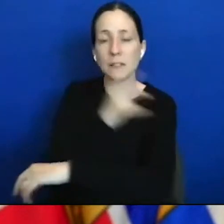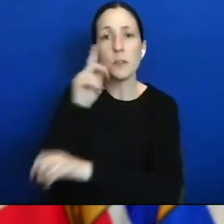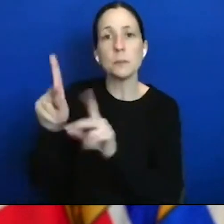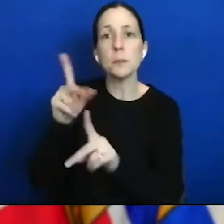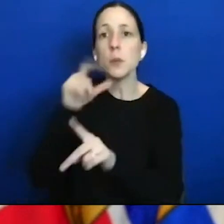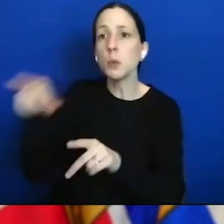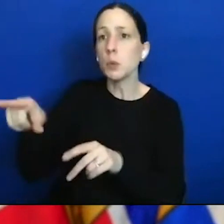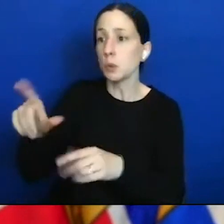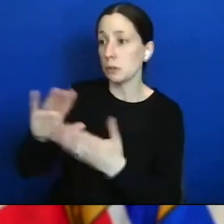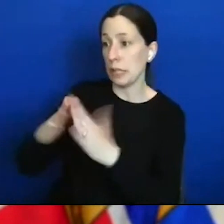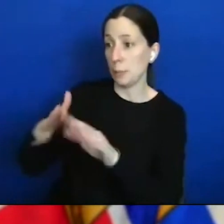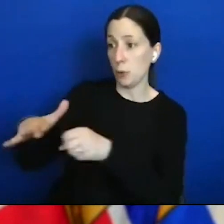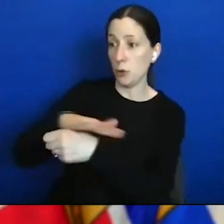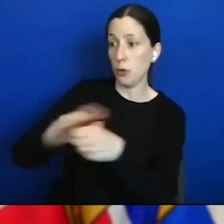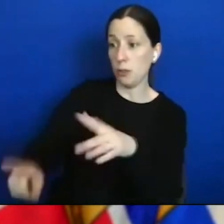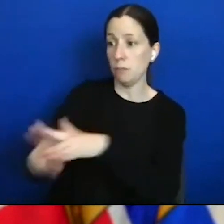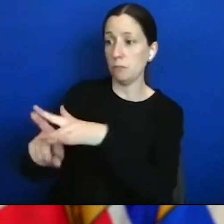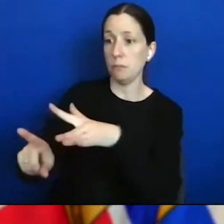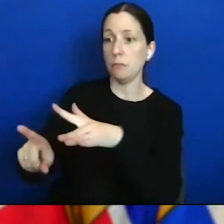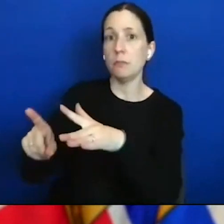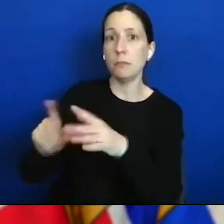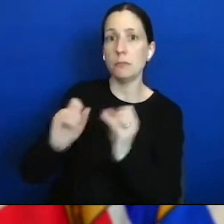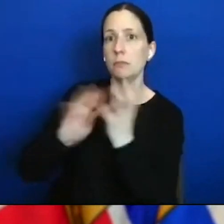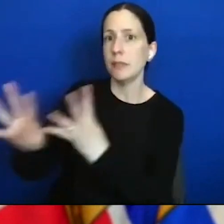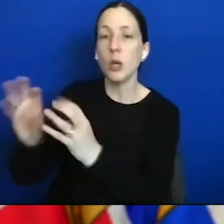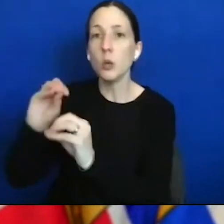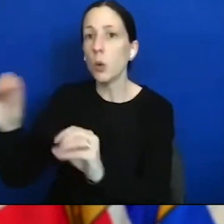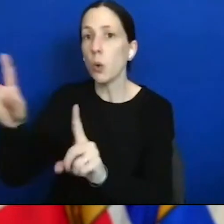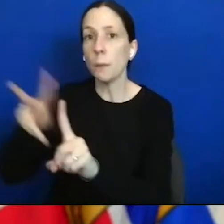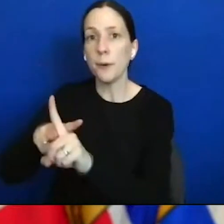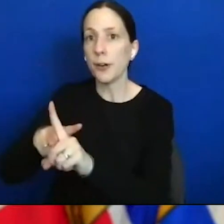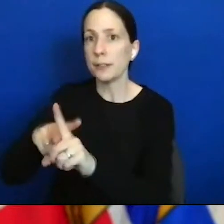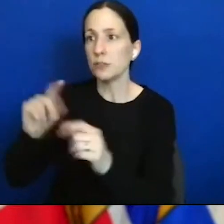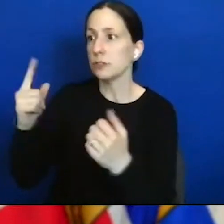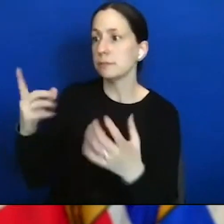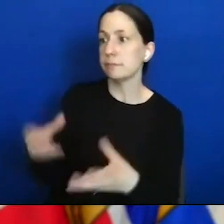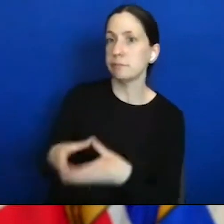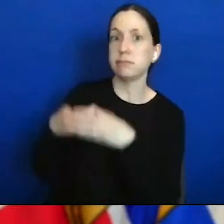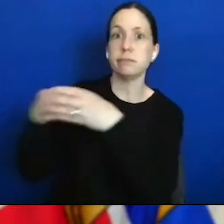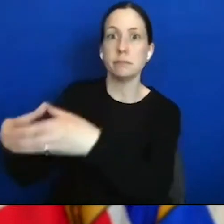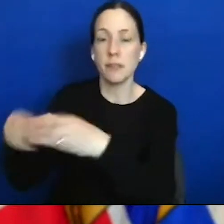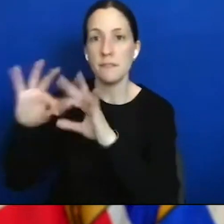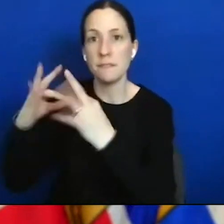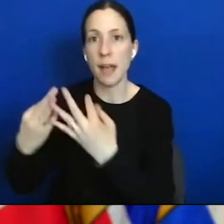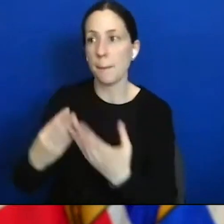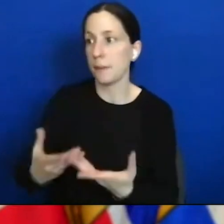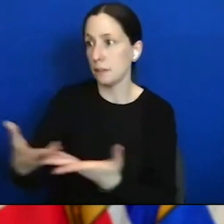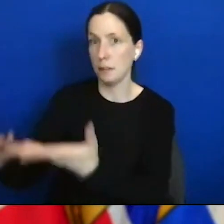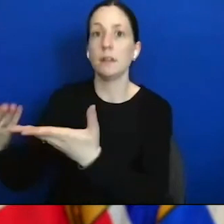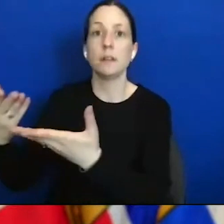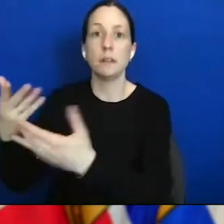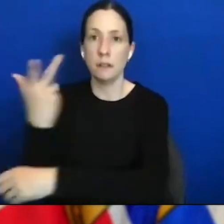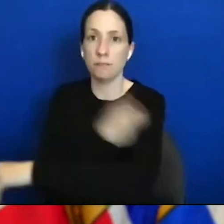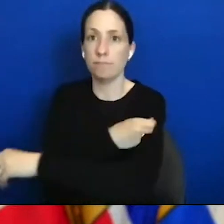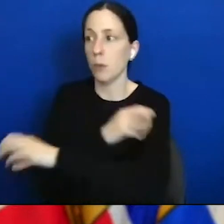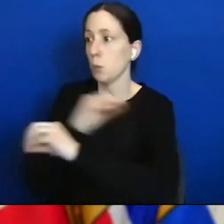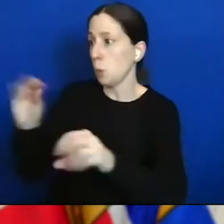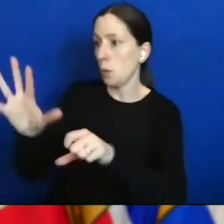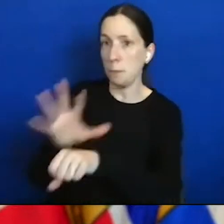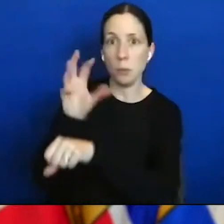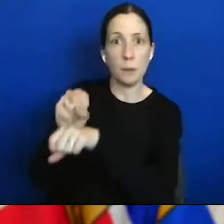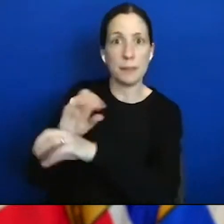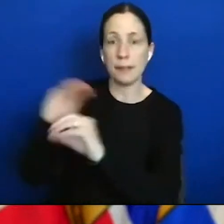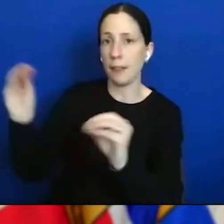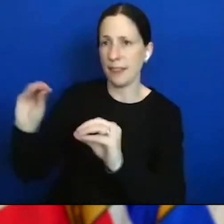those recent neighborhood clinics, I think they were in Surrey, where no booking was needed and entire families were invited to show up on site with